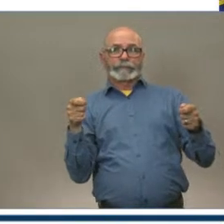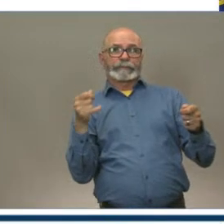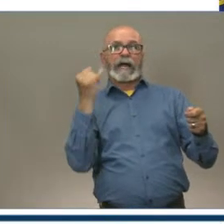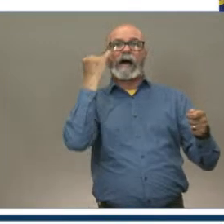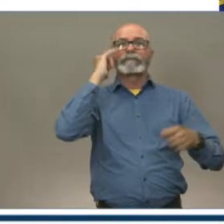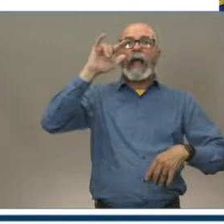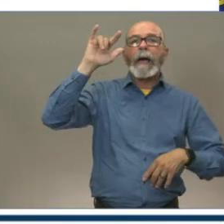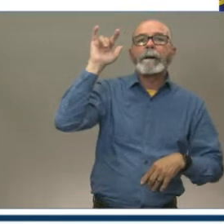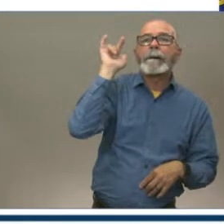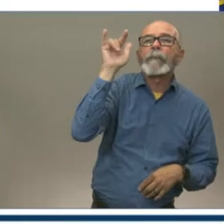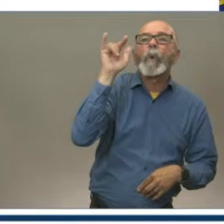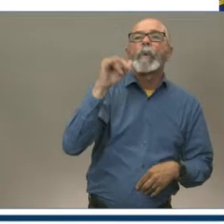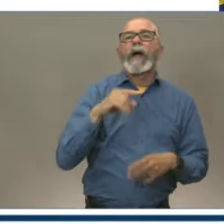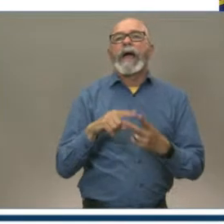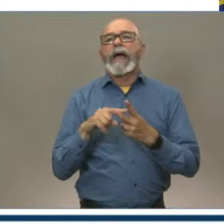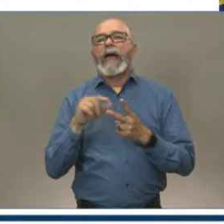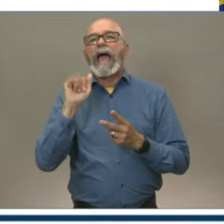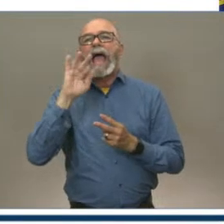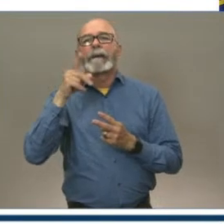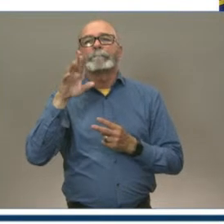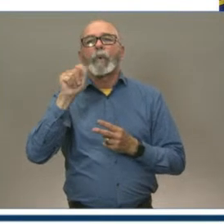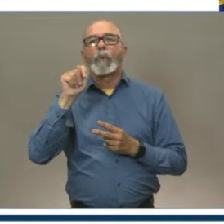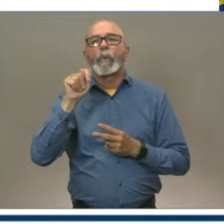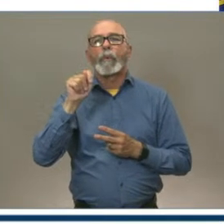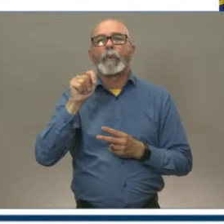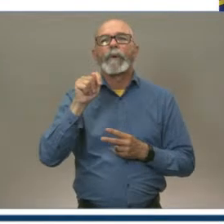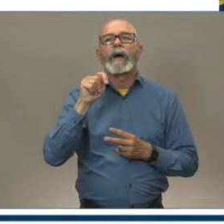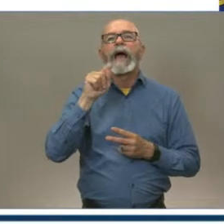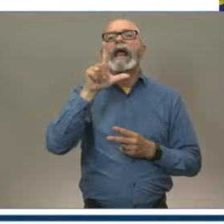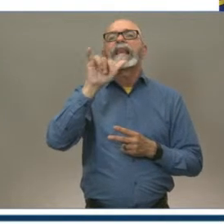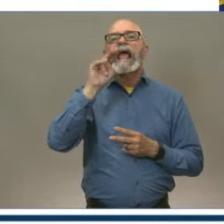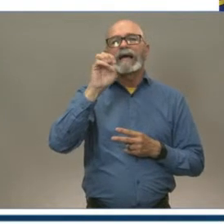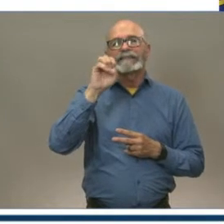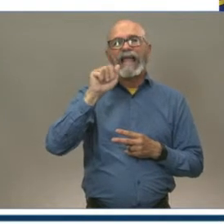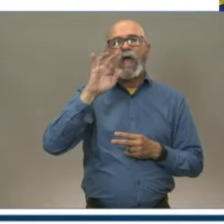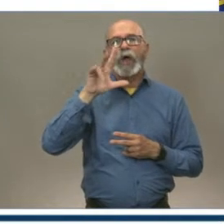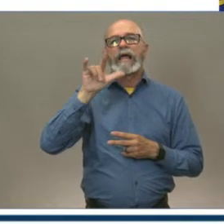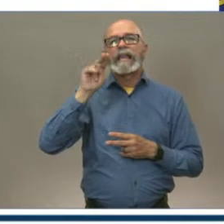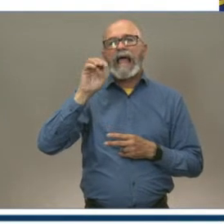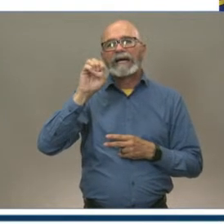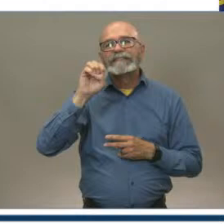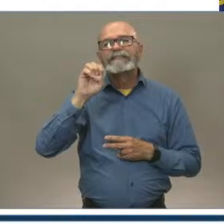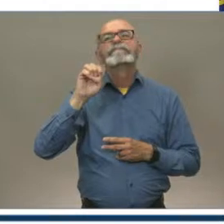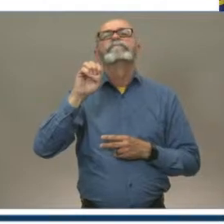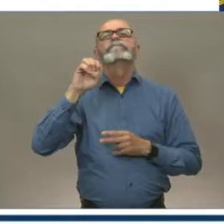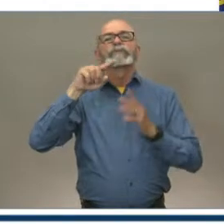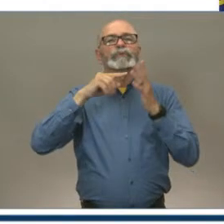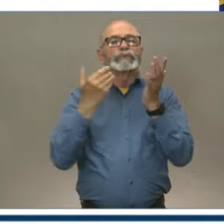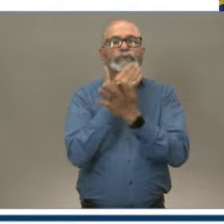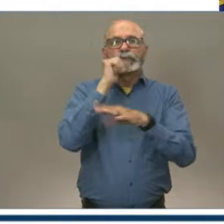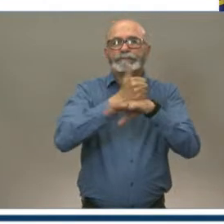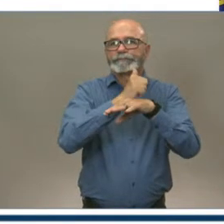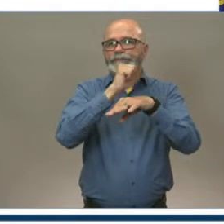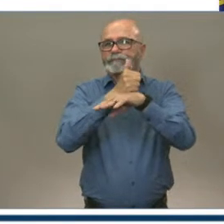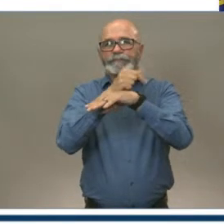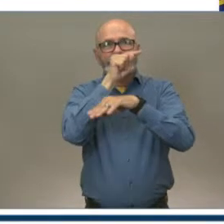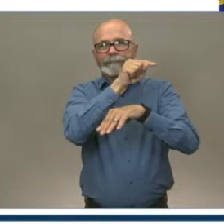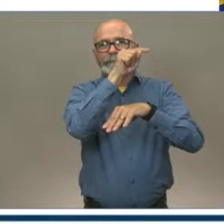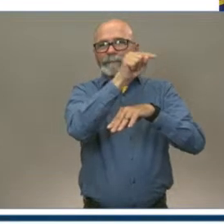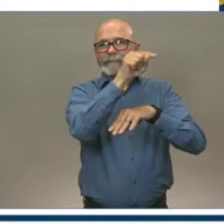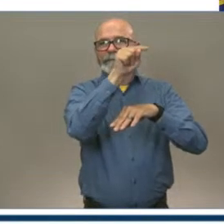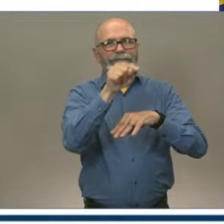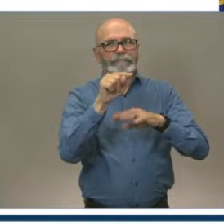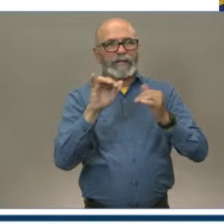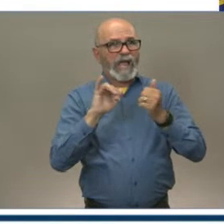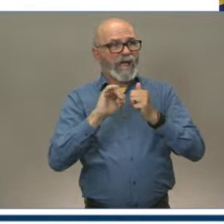just wondering how that might be affected, and additionally, if this might affect the reopening of the Atlantic bubble.